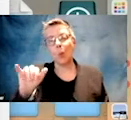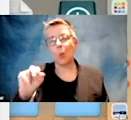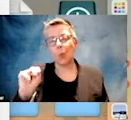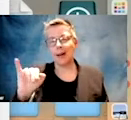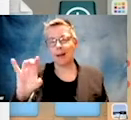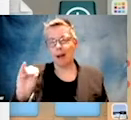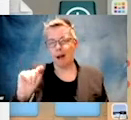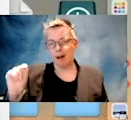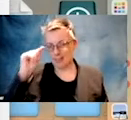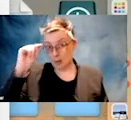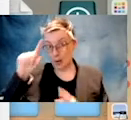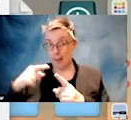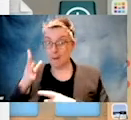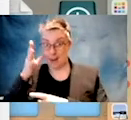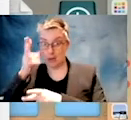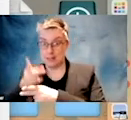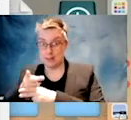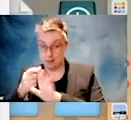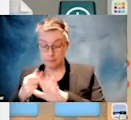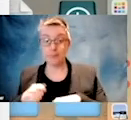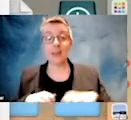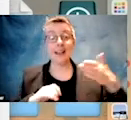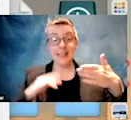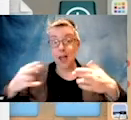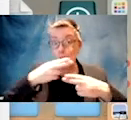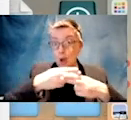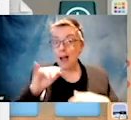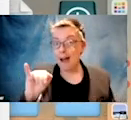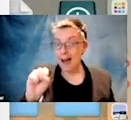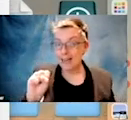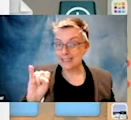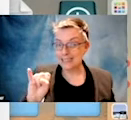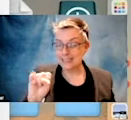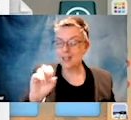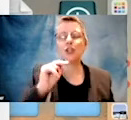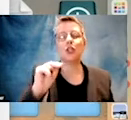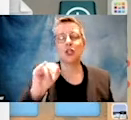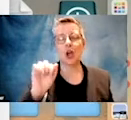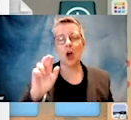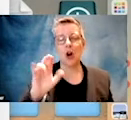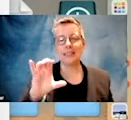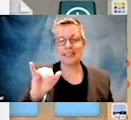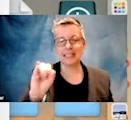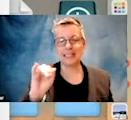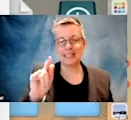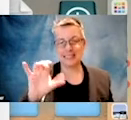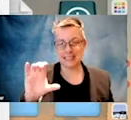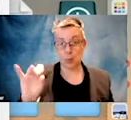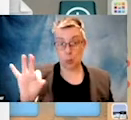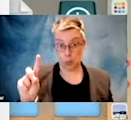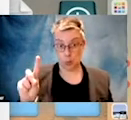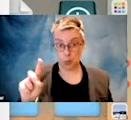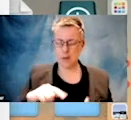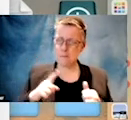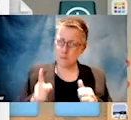about parenting. And so this is what's called a narcissistic wound, a primary narcissistic wound where the parent rejects the child.